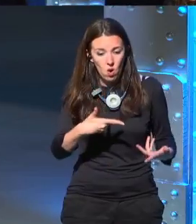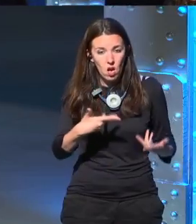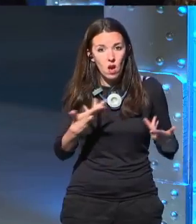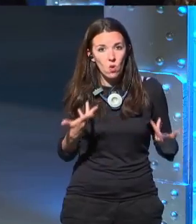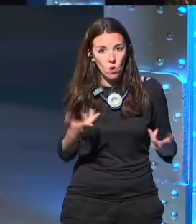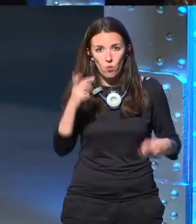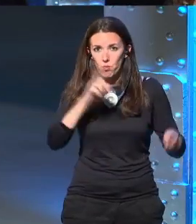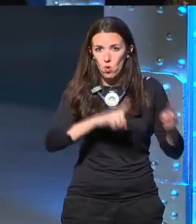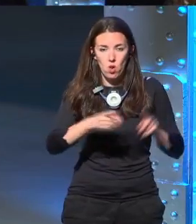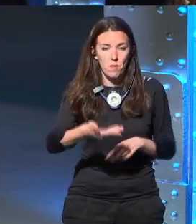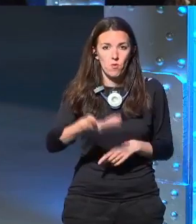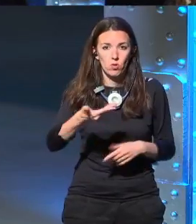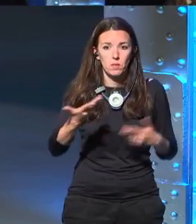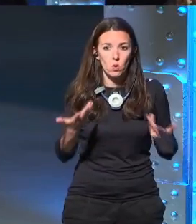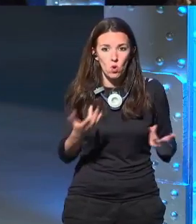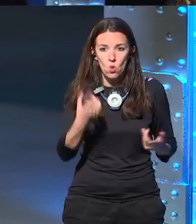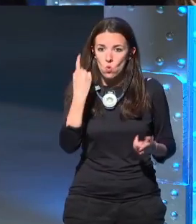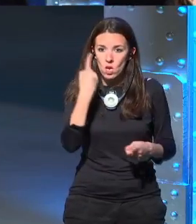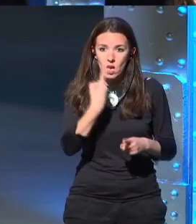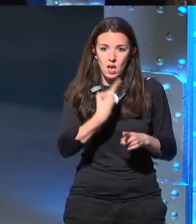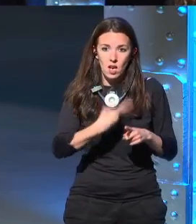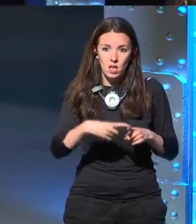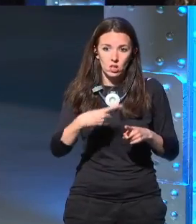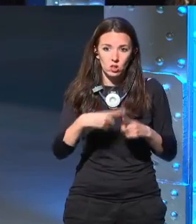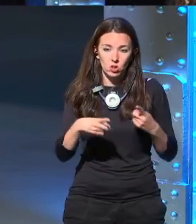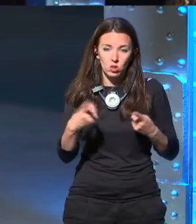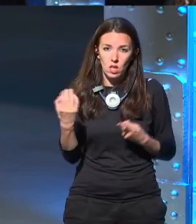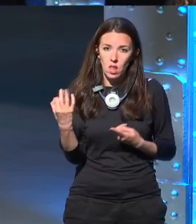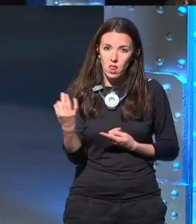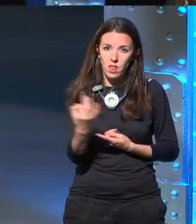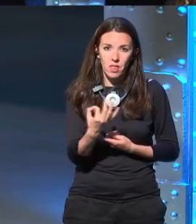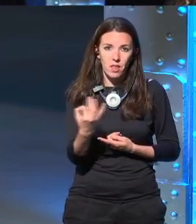fundamental problems today, or one of the